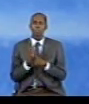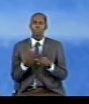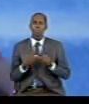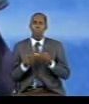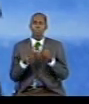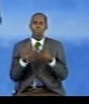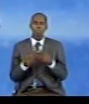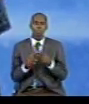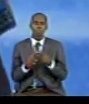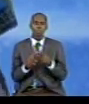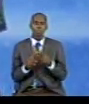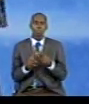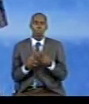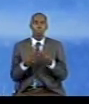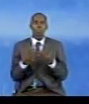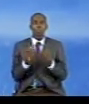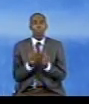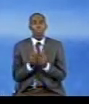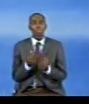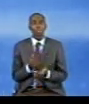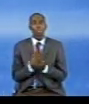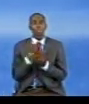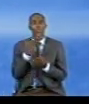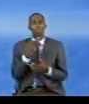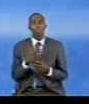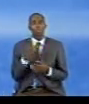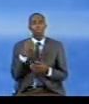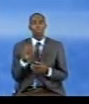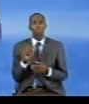our pastor, Pastor Edmond, Fogbia,